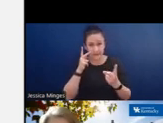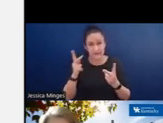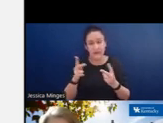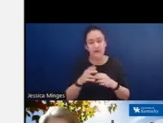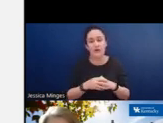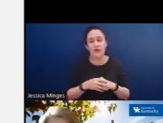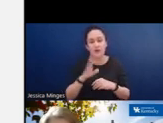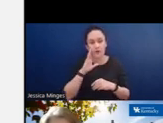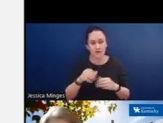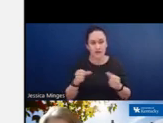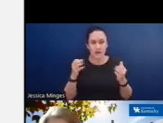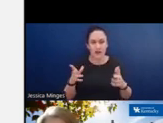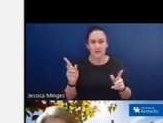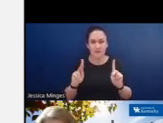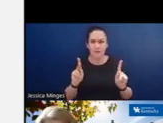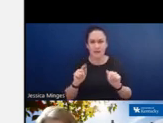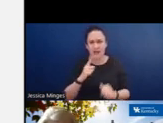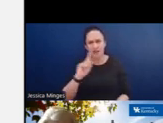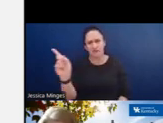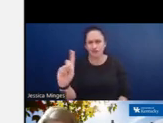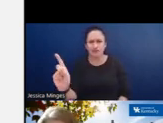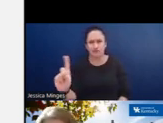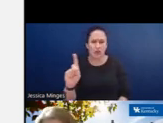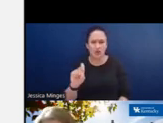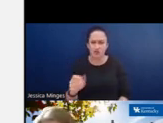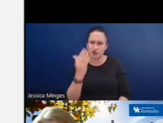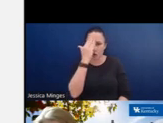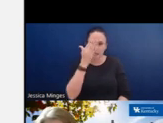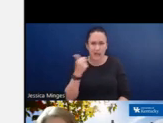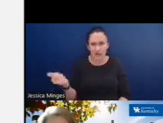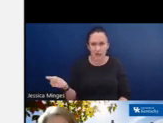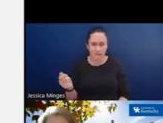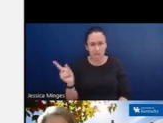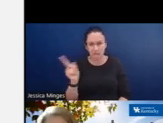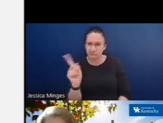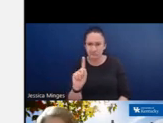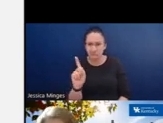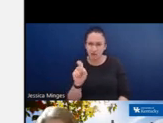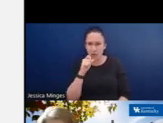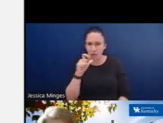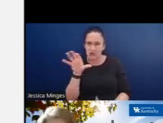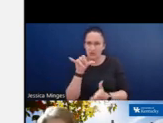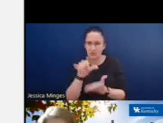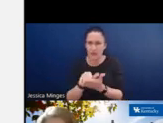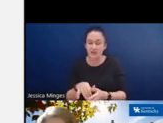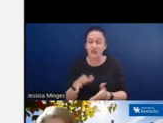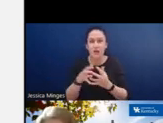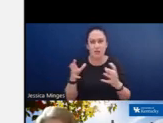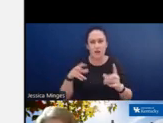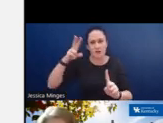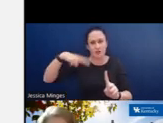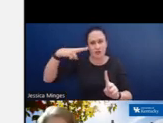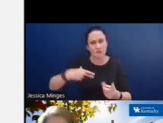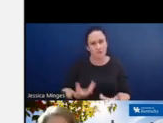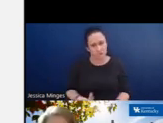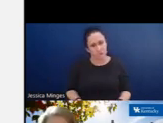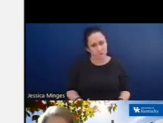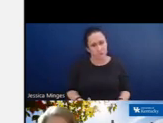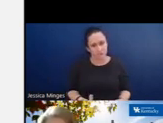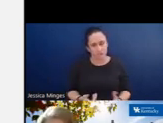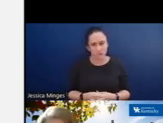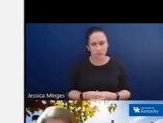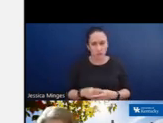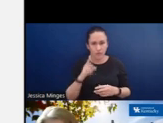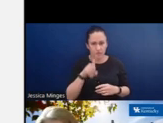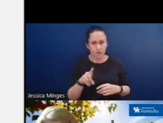there's a lot of finger waving as to like, well, they should have known better, or they should have not engaged in things. There's a lot of judgment that happens on the back end